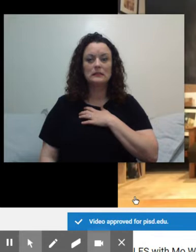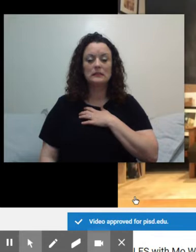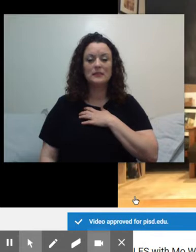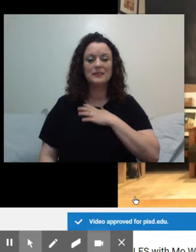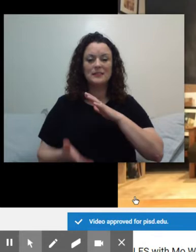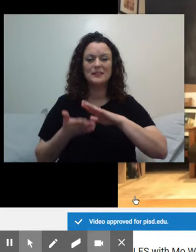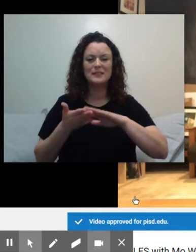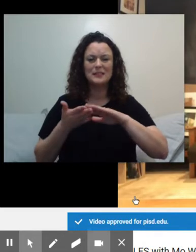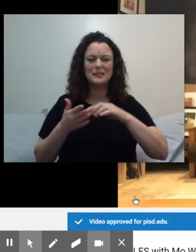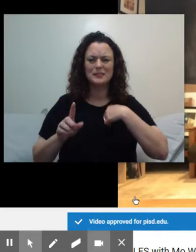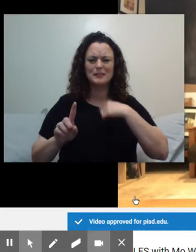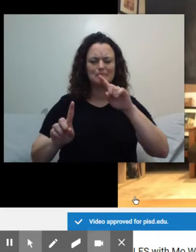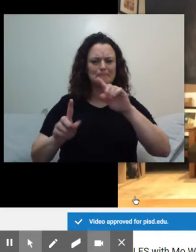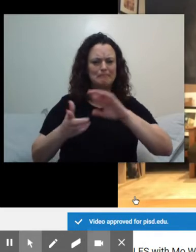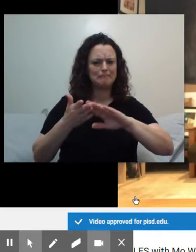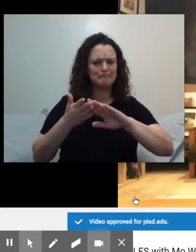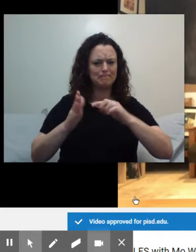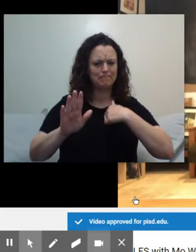Excuse me one second.